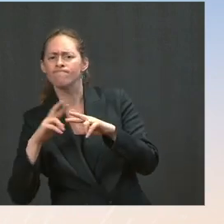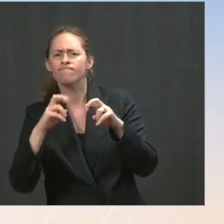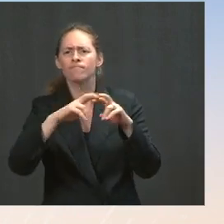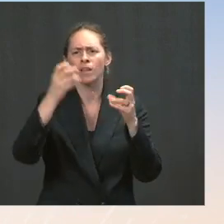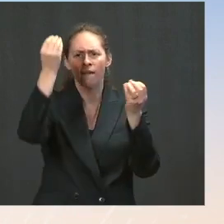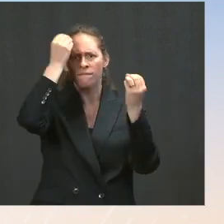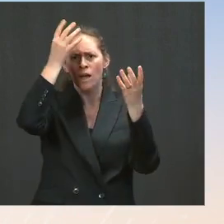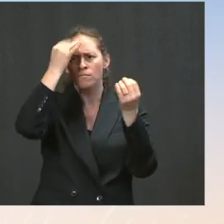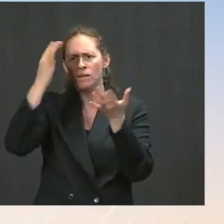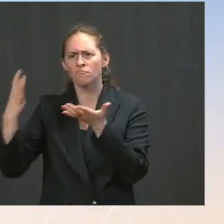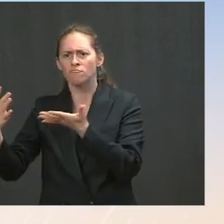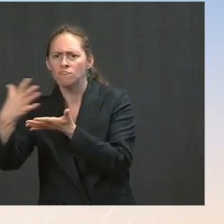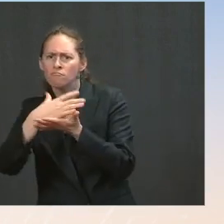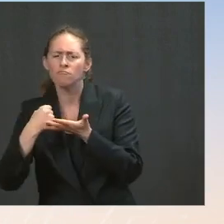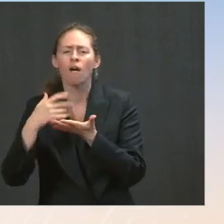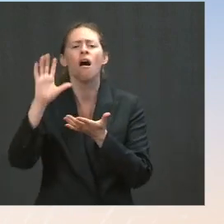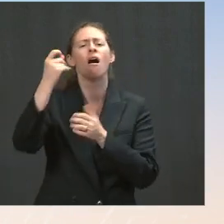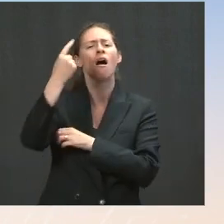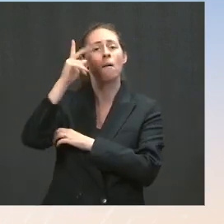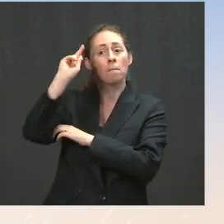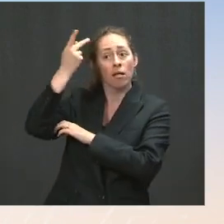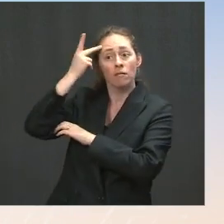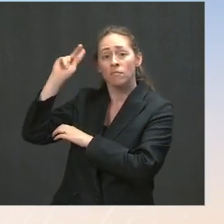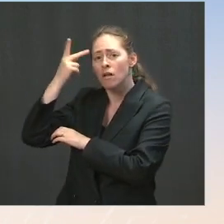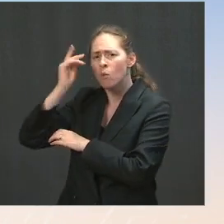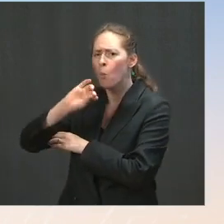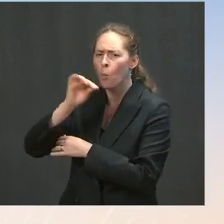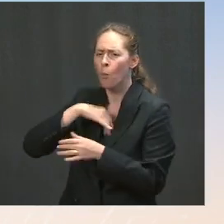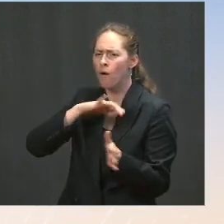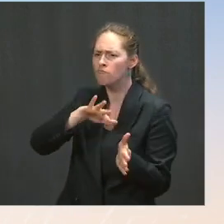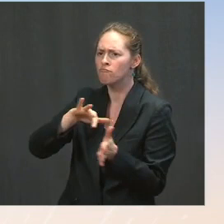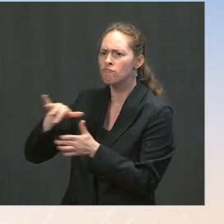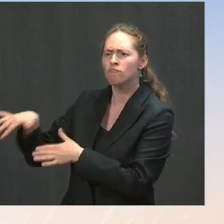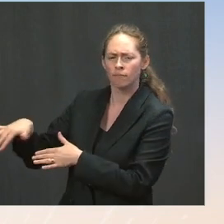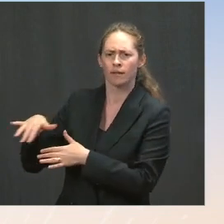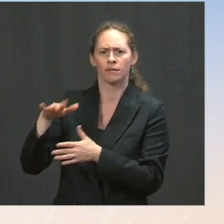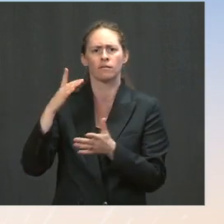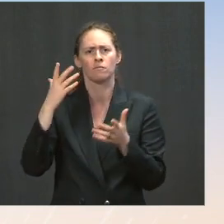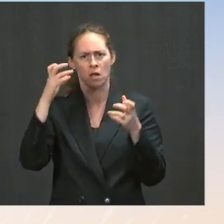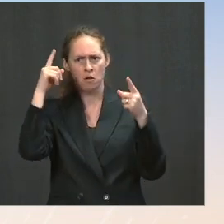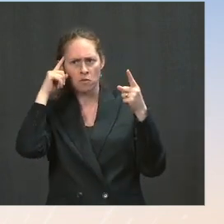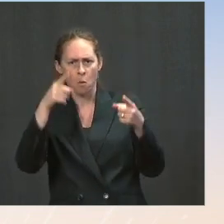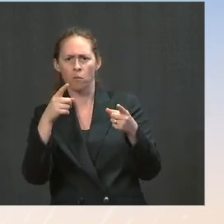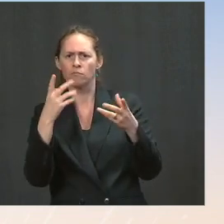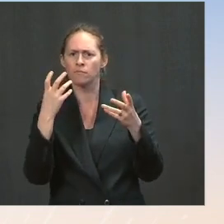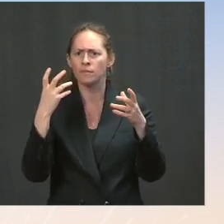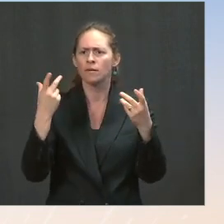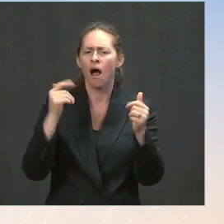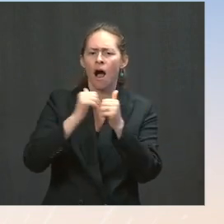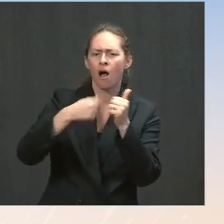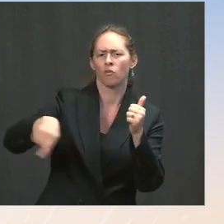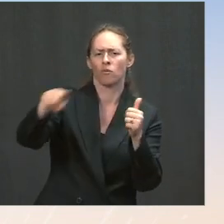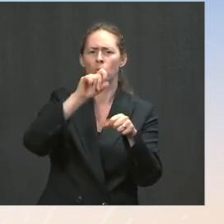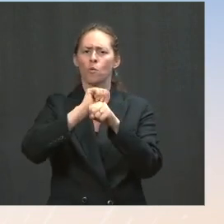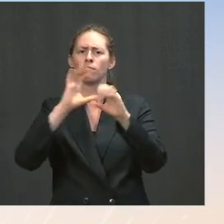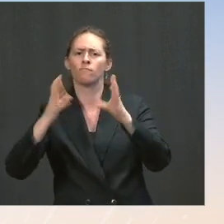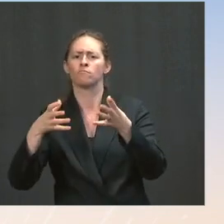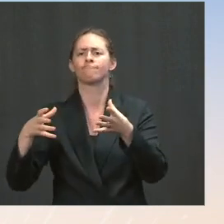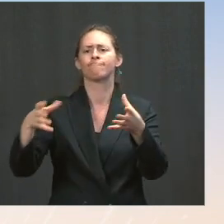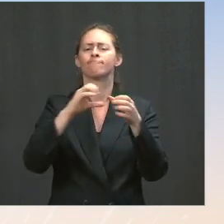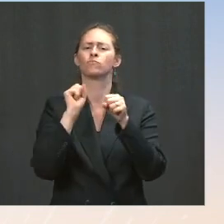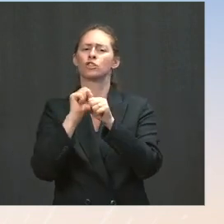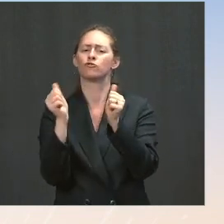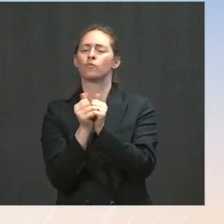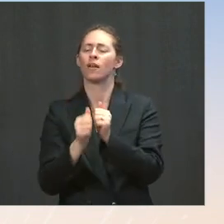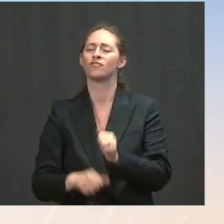visited a number of national security agencies, and it's part of his effort to support the workforce. Another item for you, the Justice Department